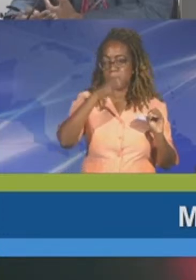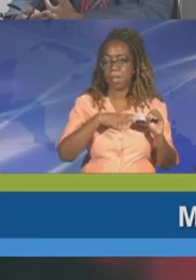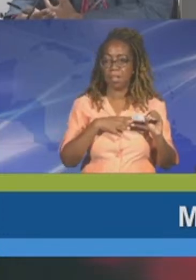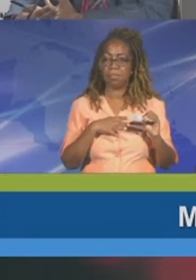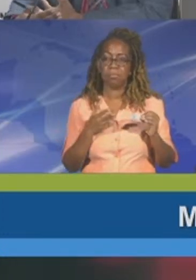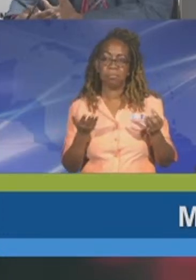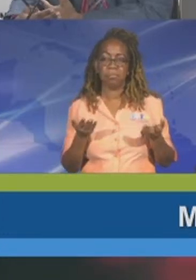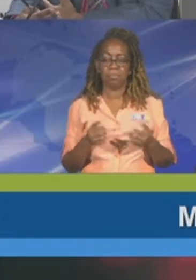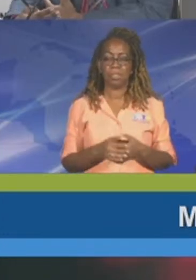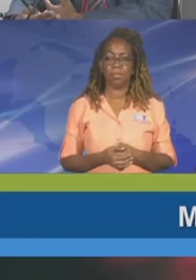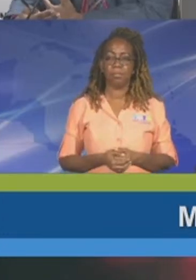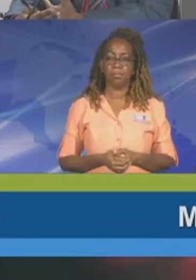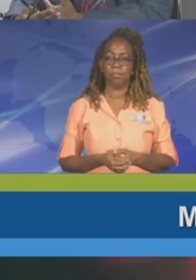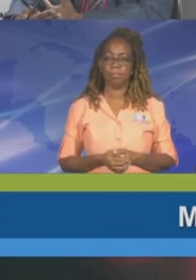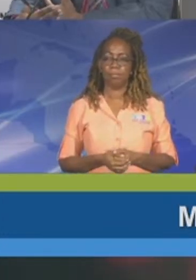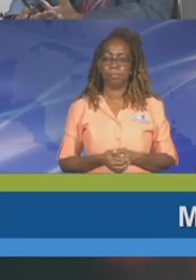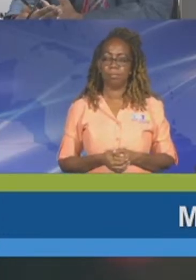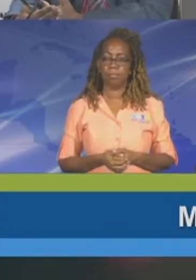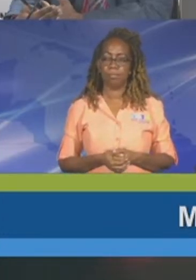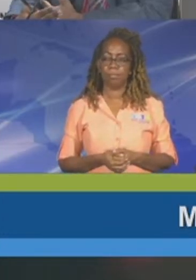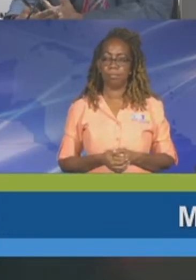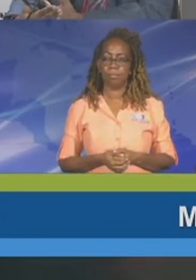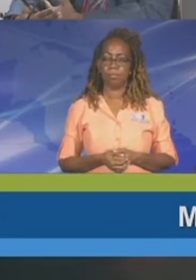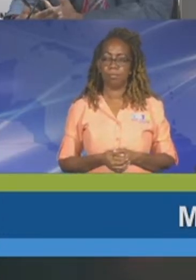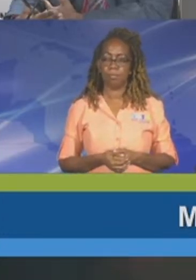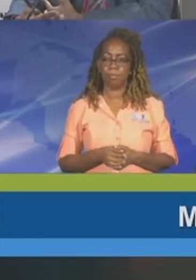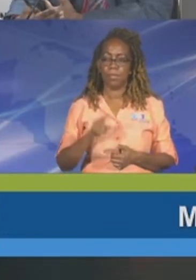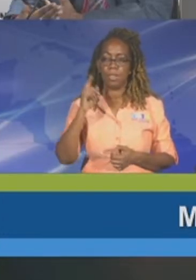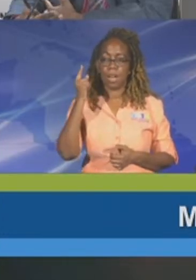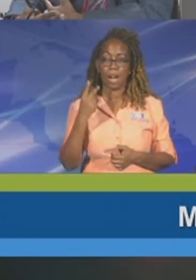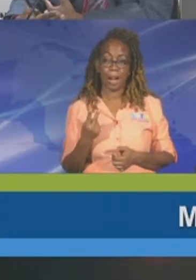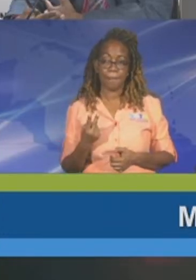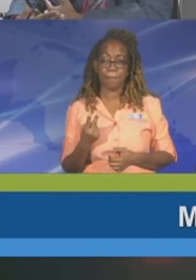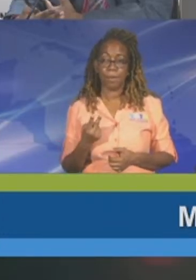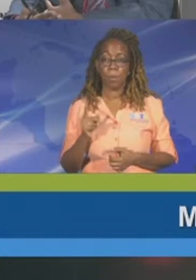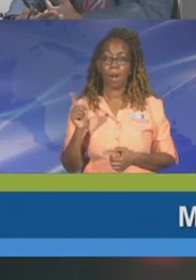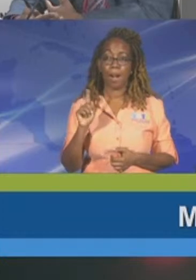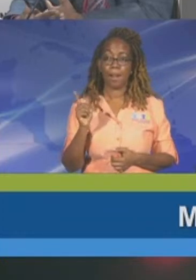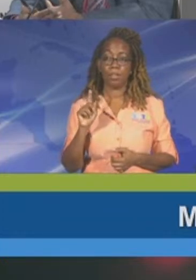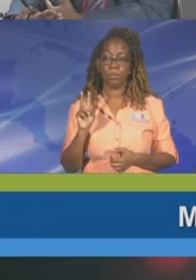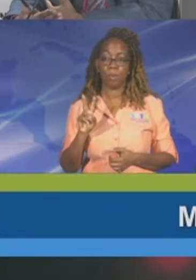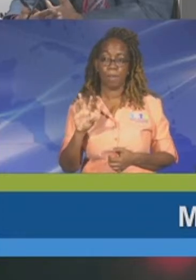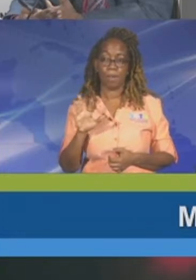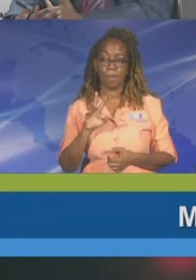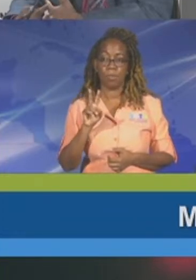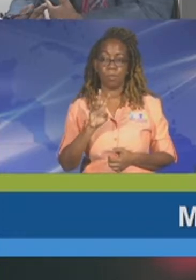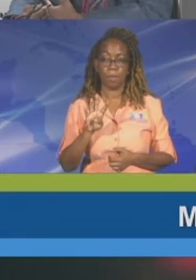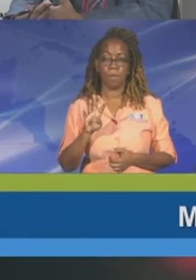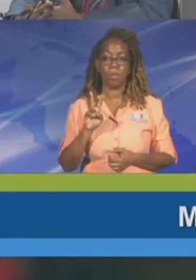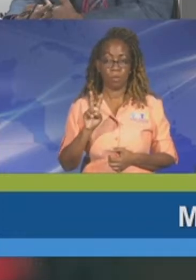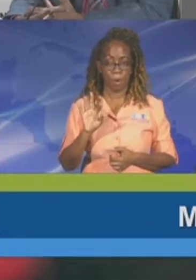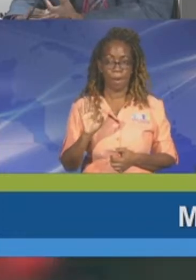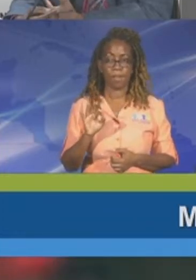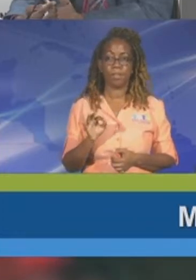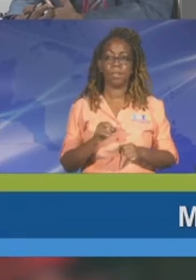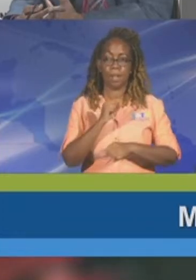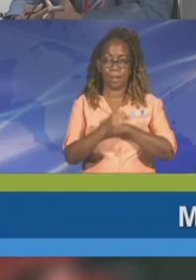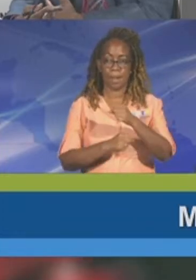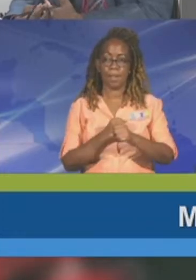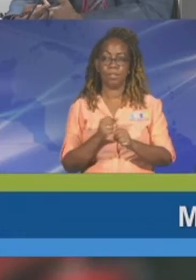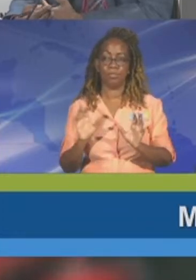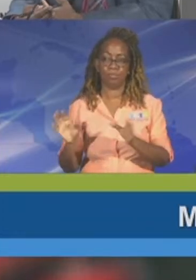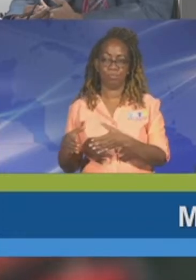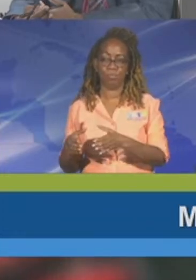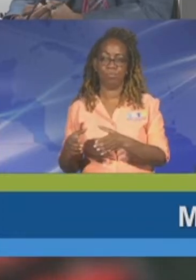and about half of the cases have been in that 25 to 49 year age group, compared with the